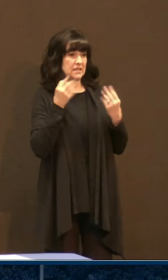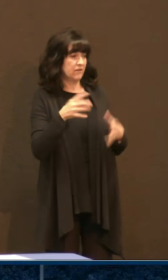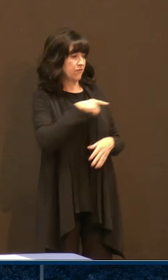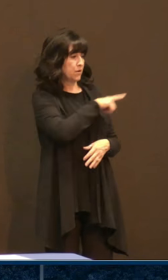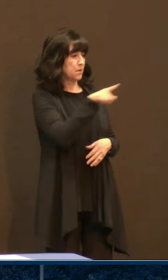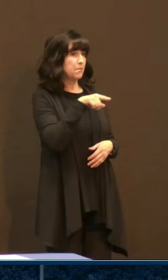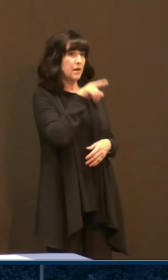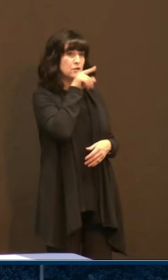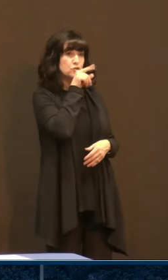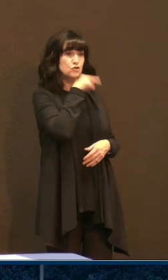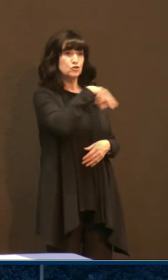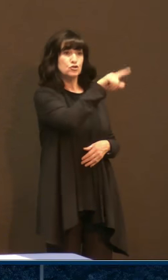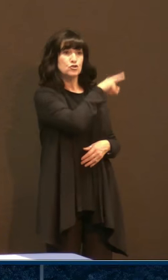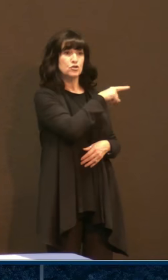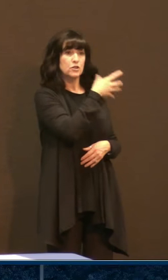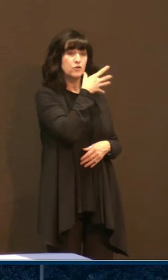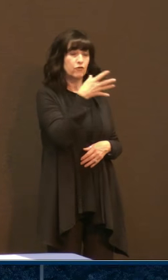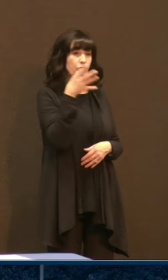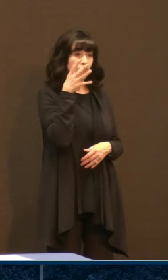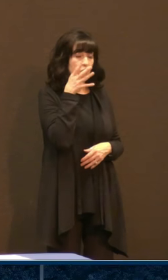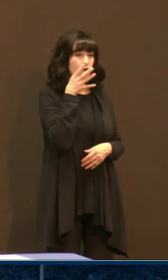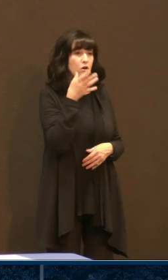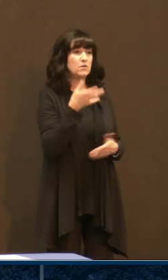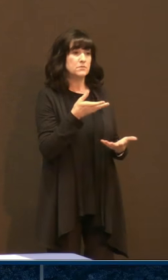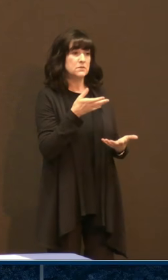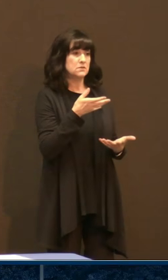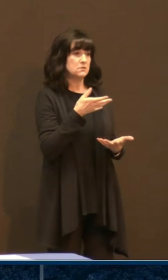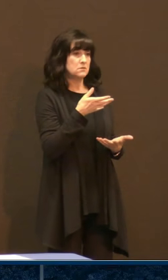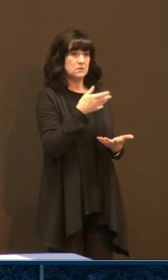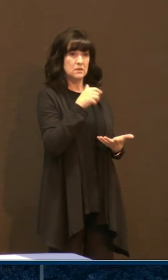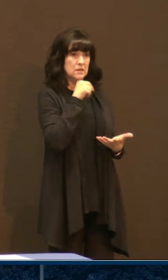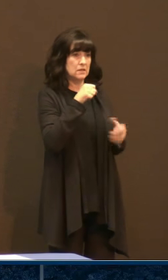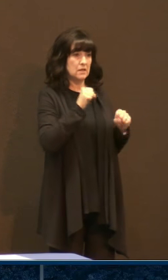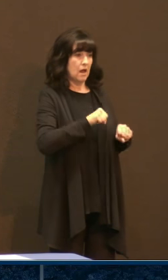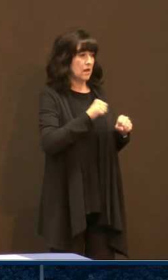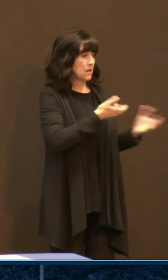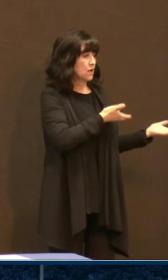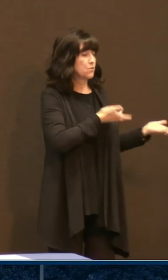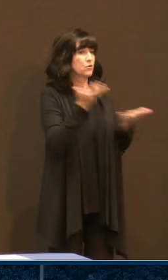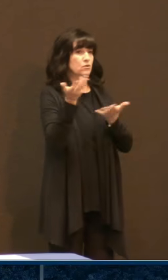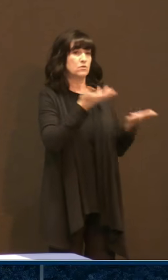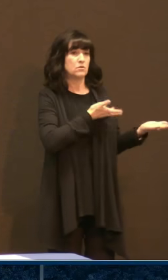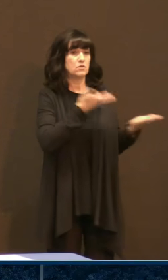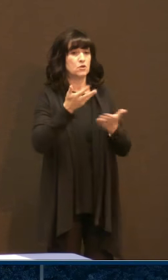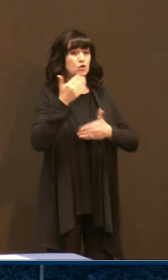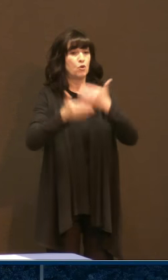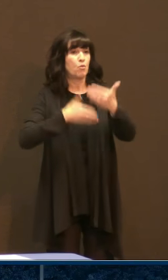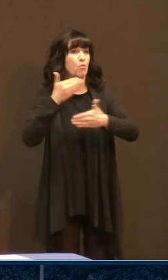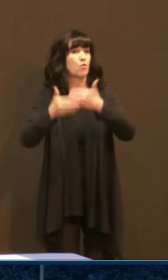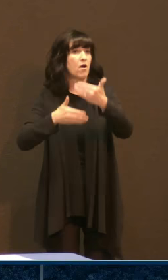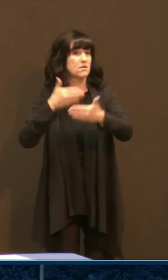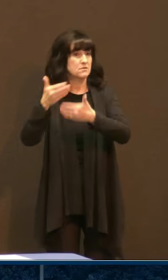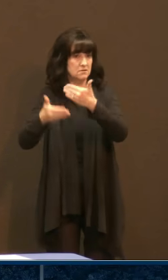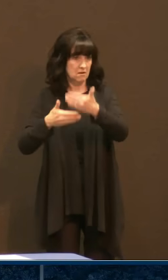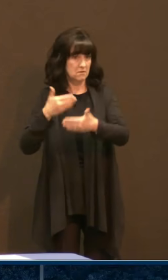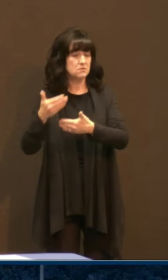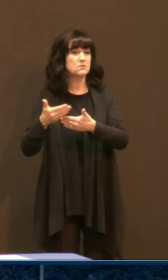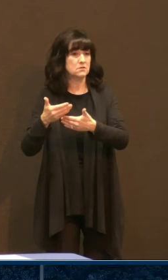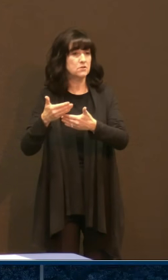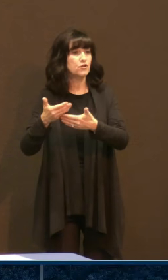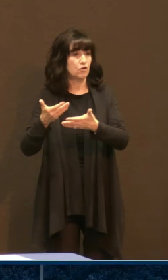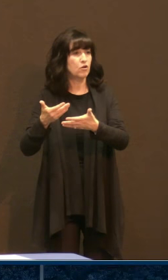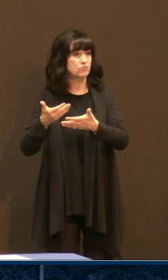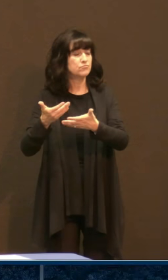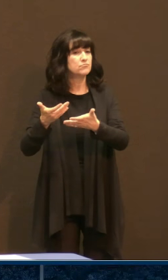and growers across Sussex and Kent County. If they're not able to move their chickens on to be processed in the plants, then